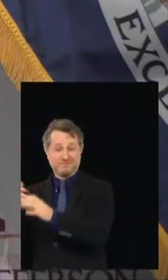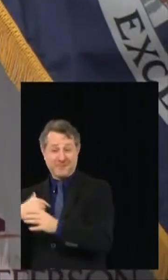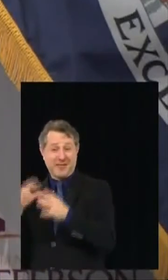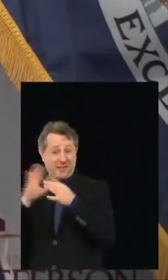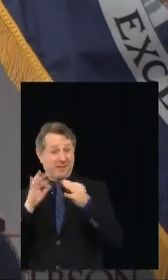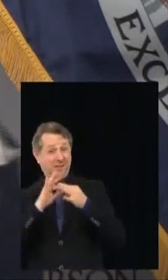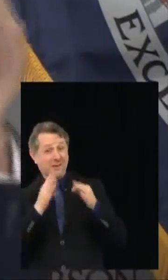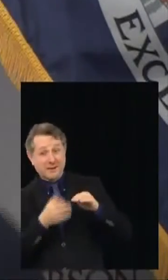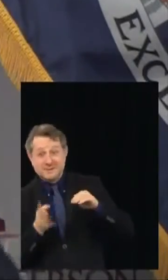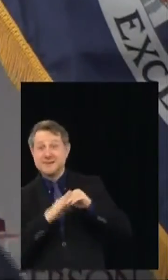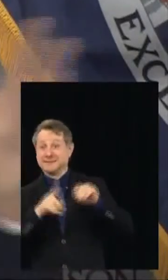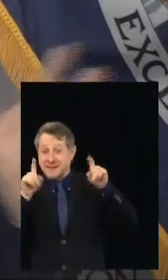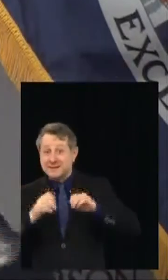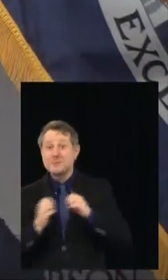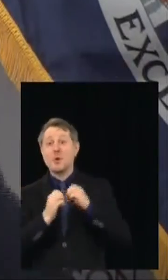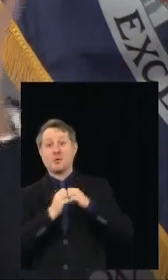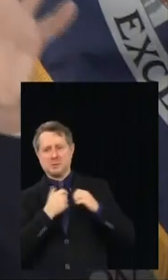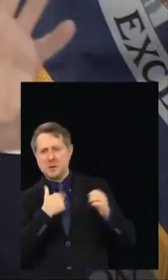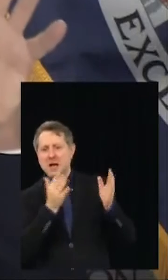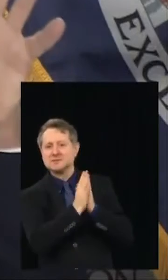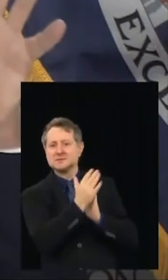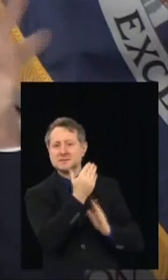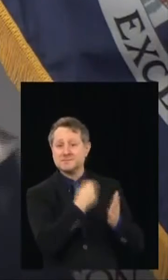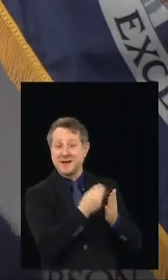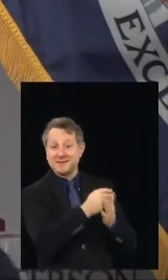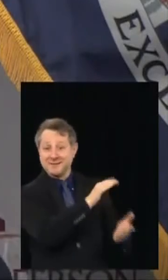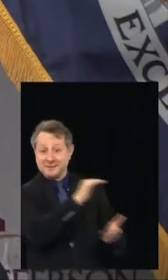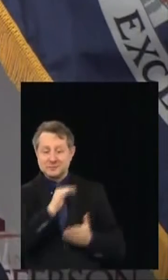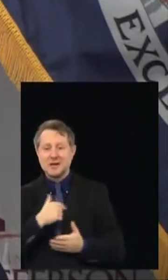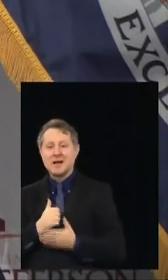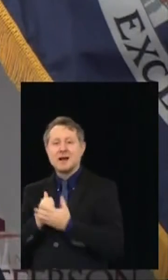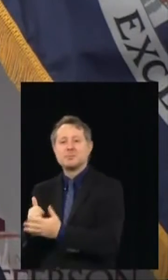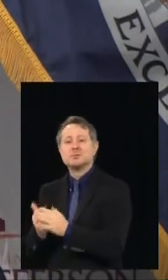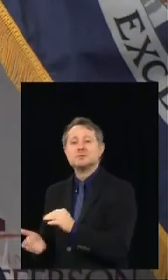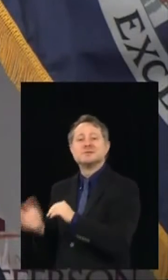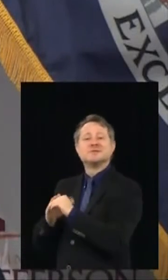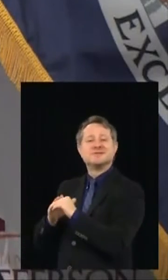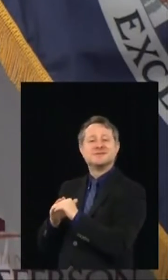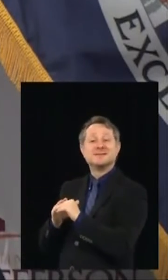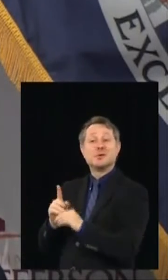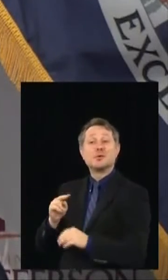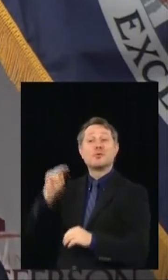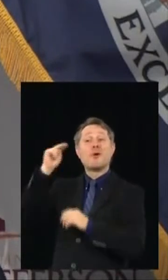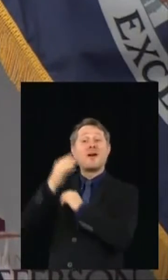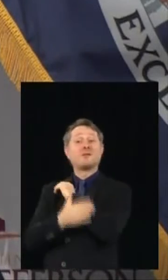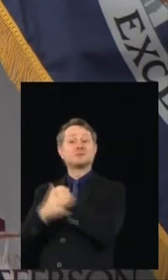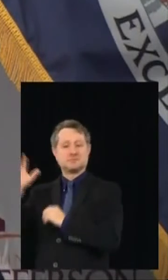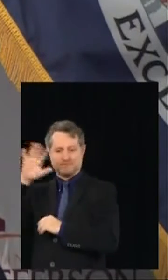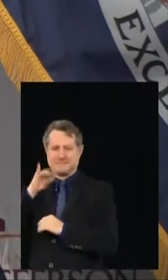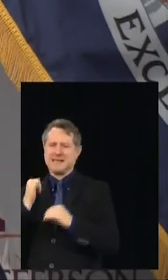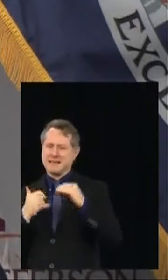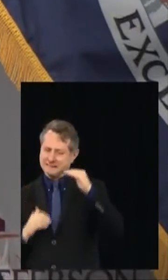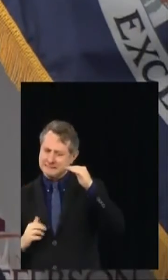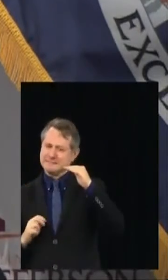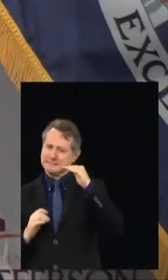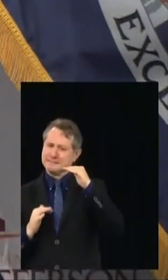asking for additional funding to ramp up testing. North Country just came up to the standard of testing they need.